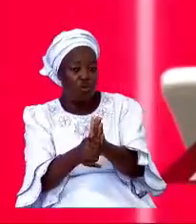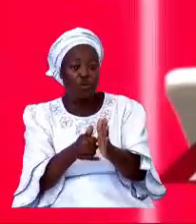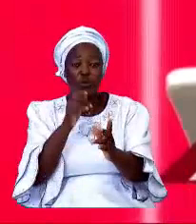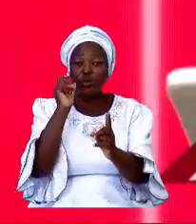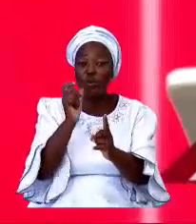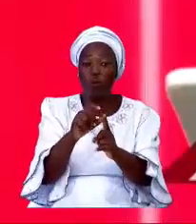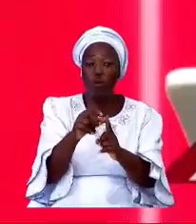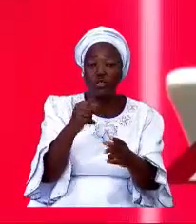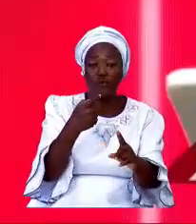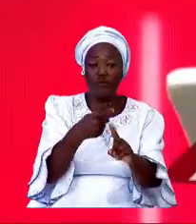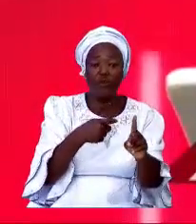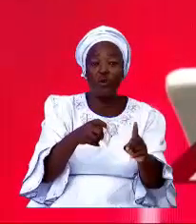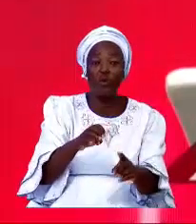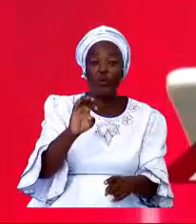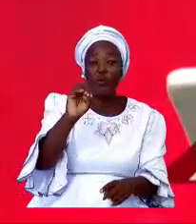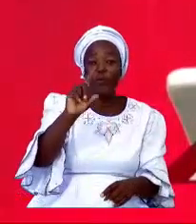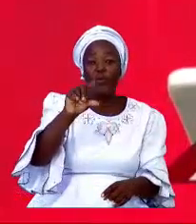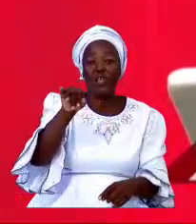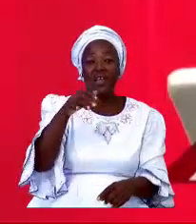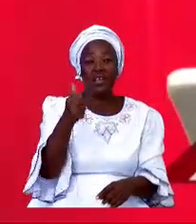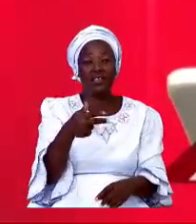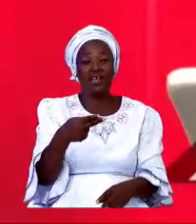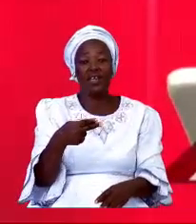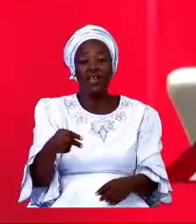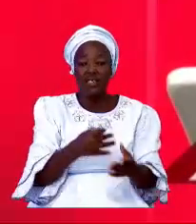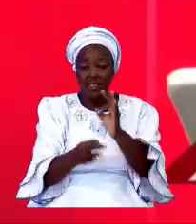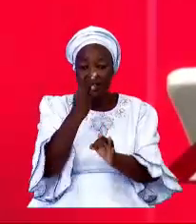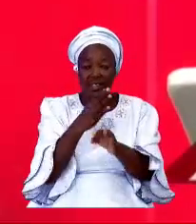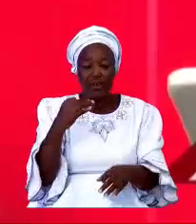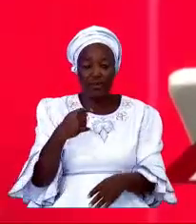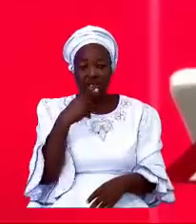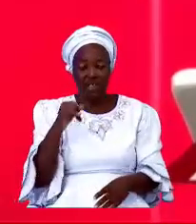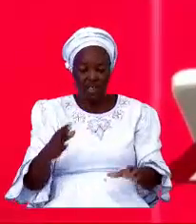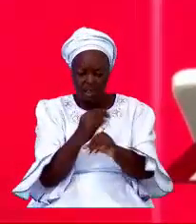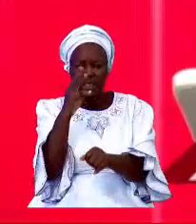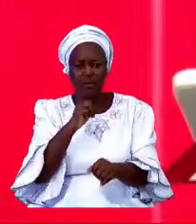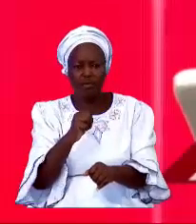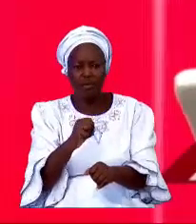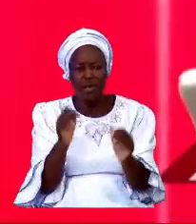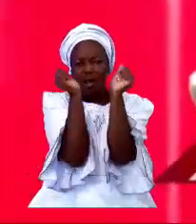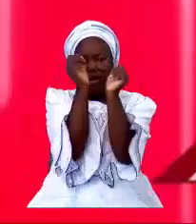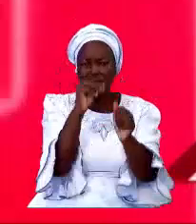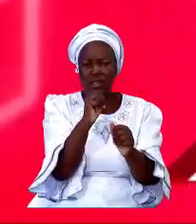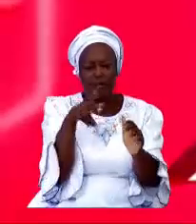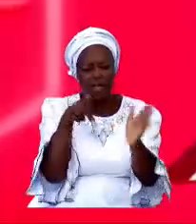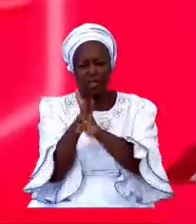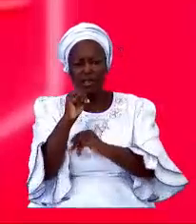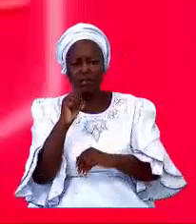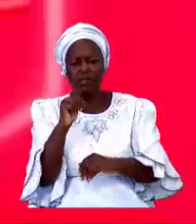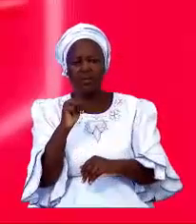when Ahab heard those words from Elijah, instead of saying, take